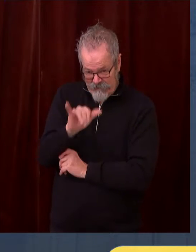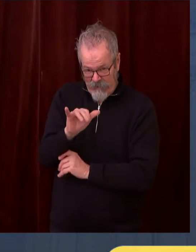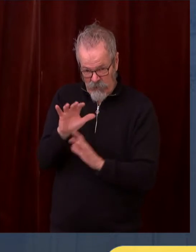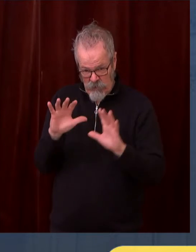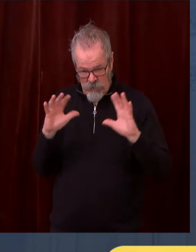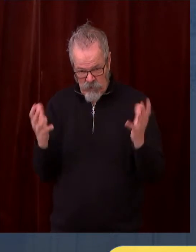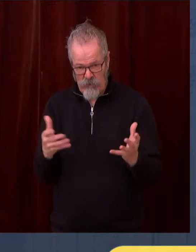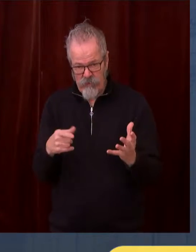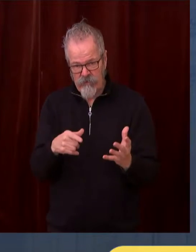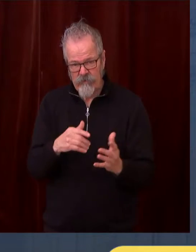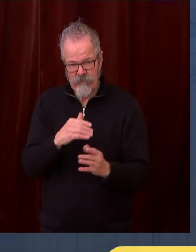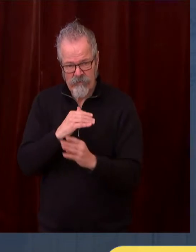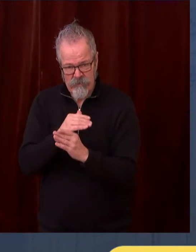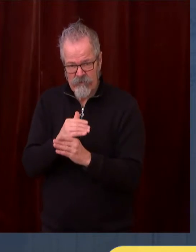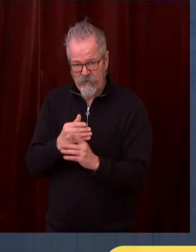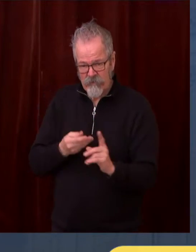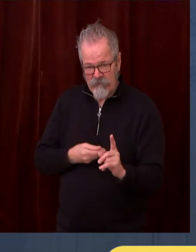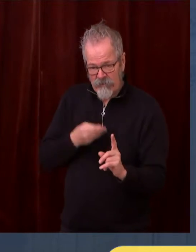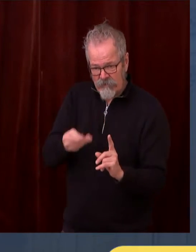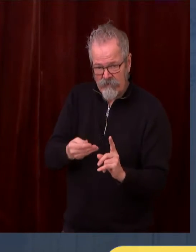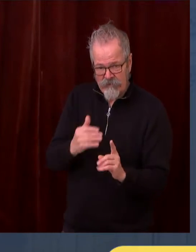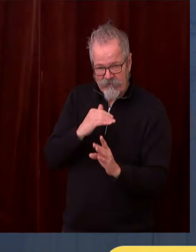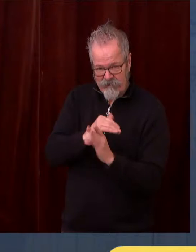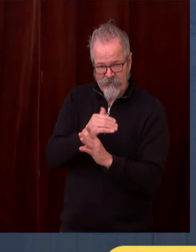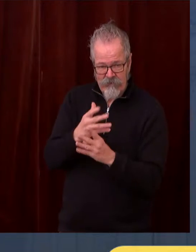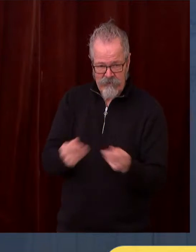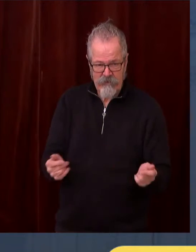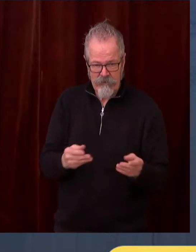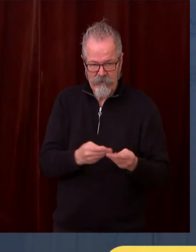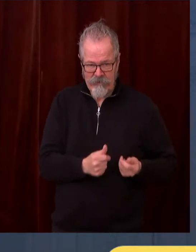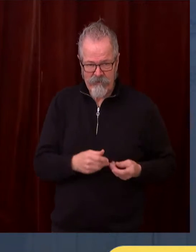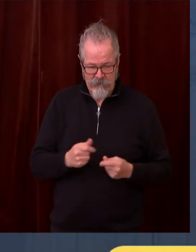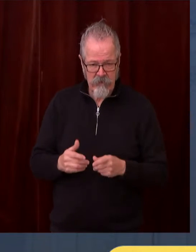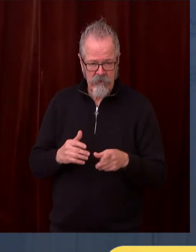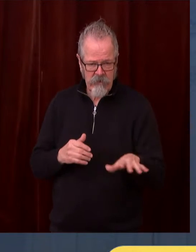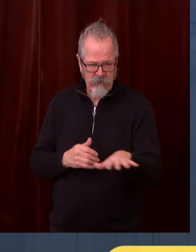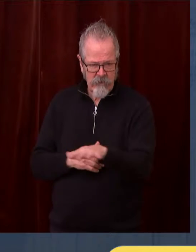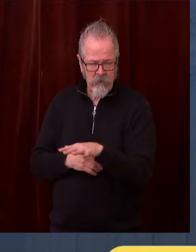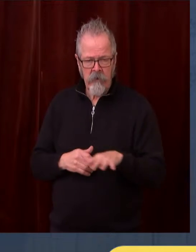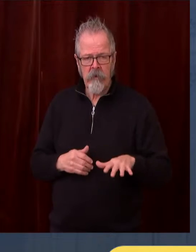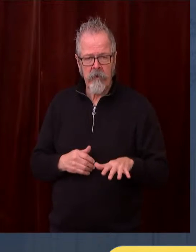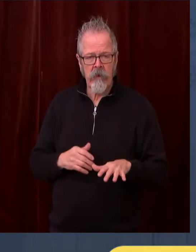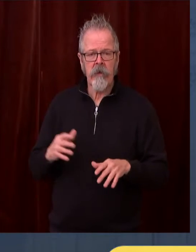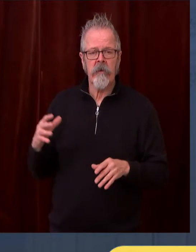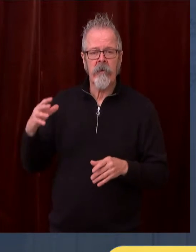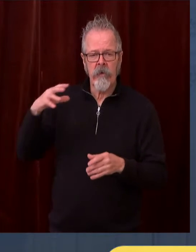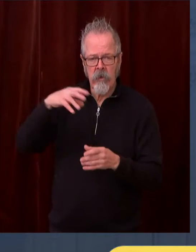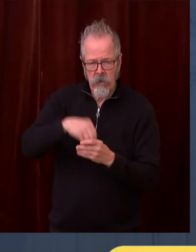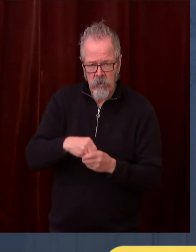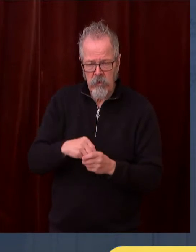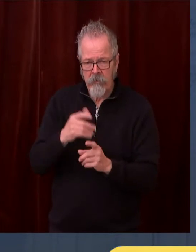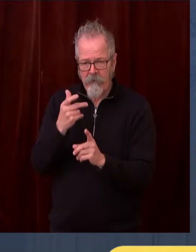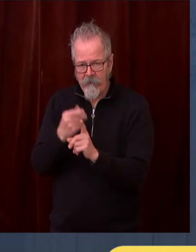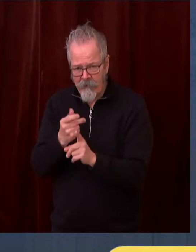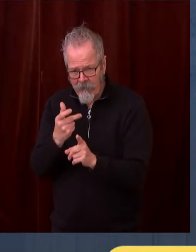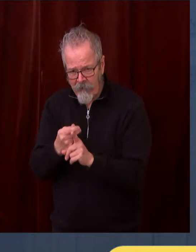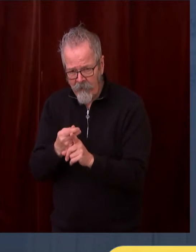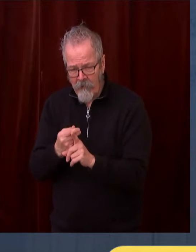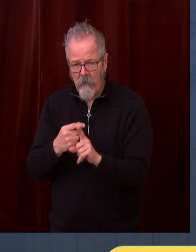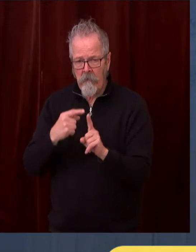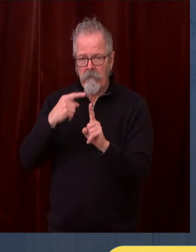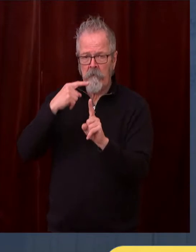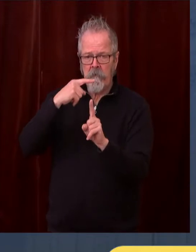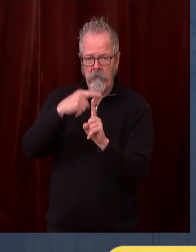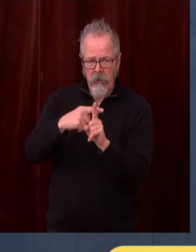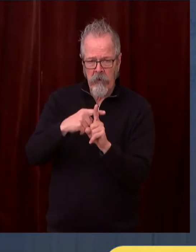chain. Natural immunity will also be of benefit. So in the upcoming months, we will have increase in immunity both